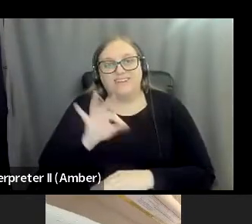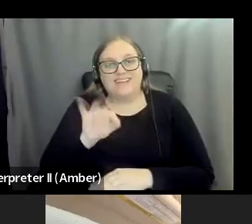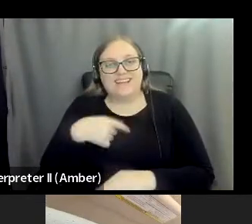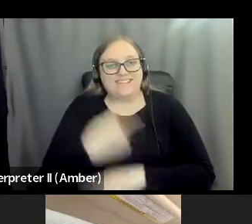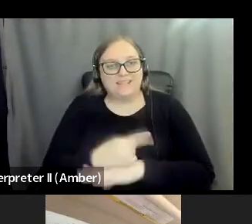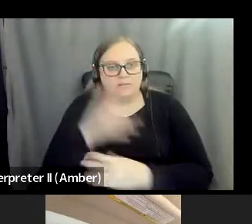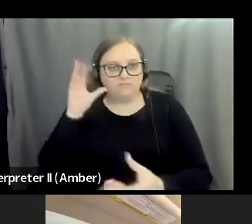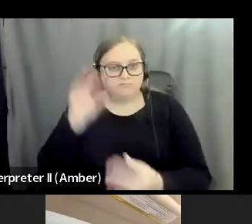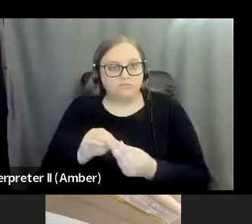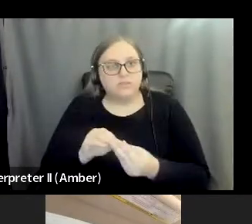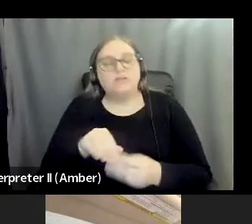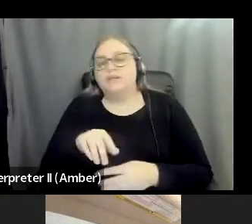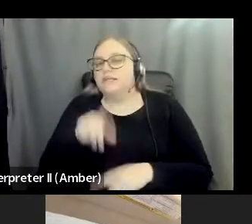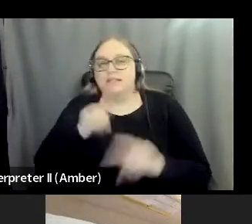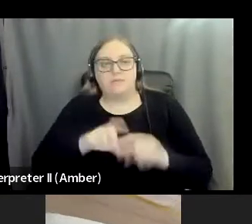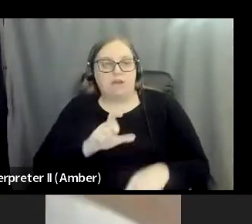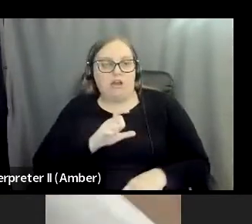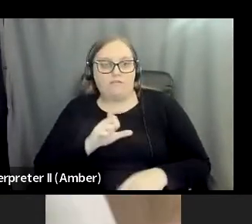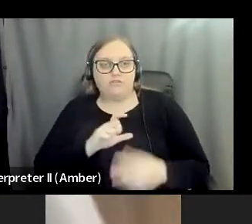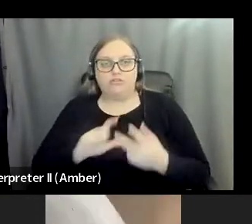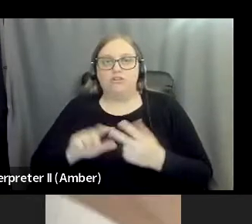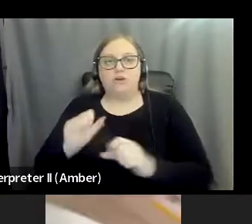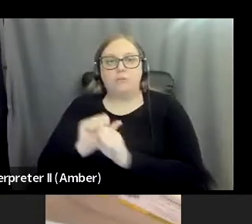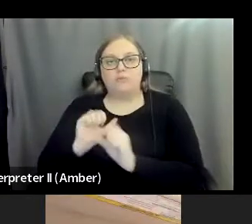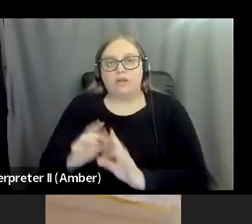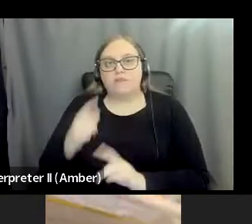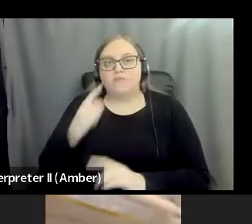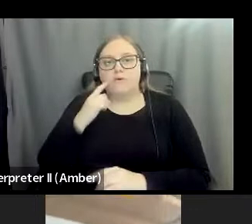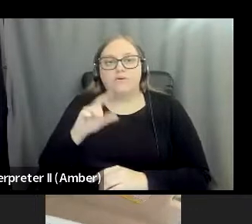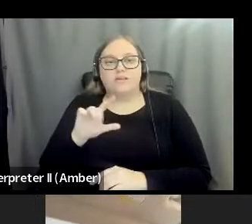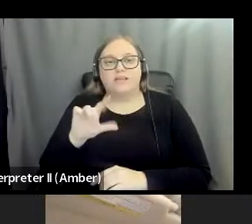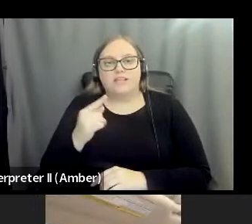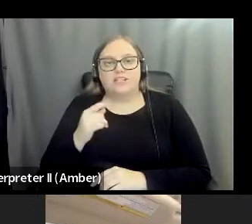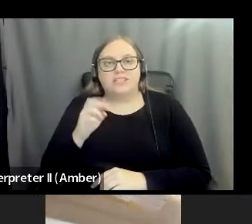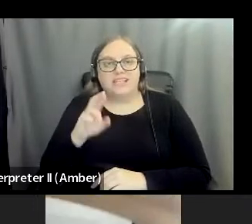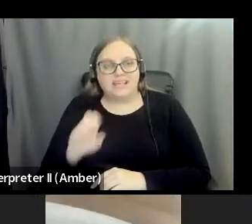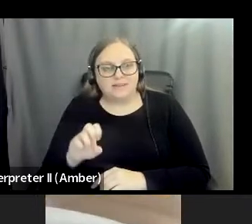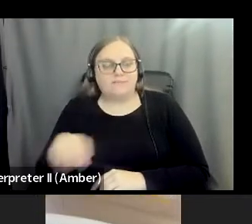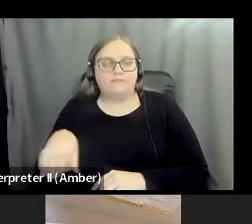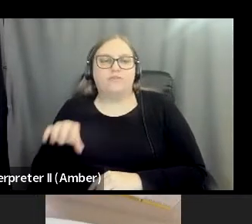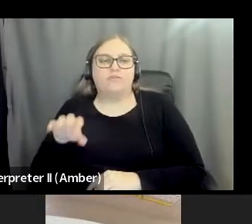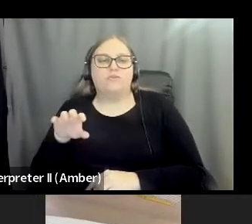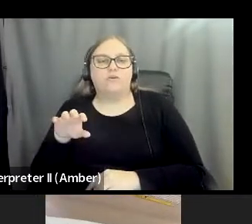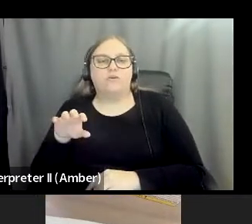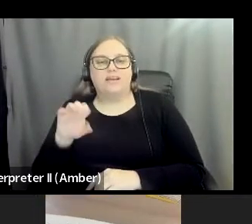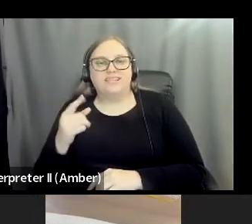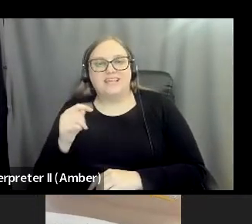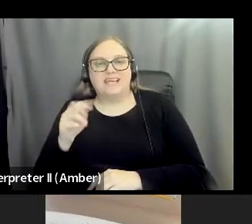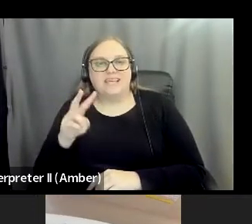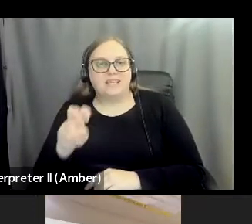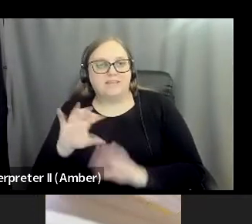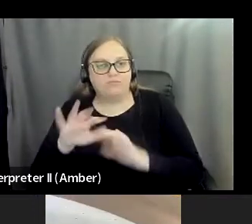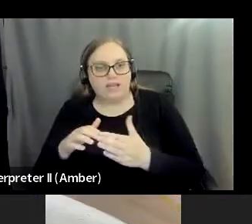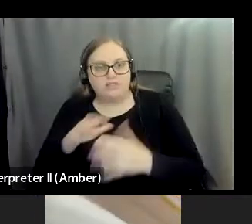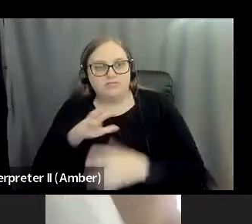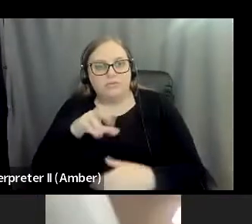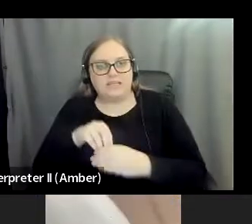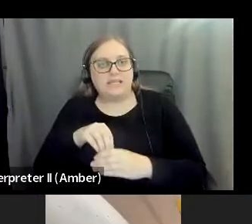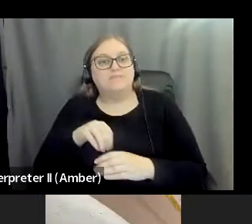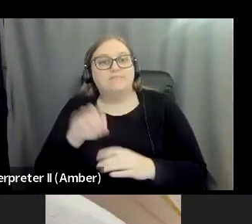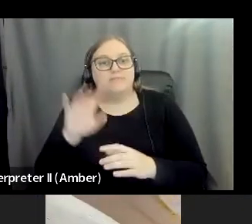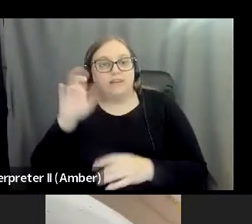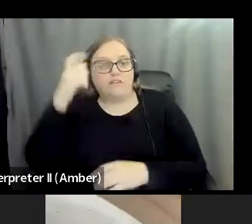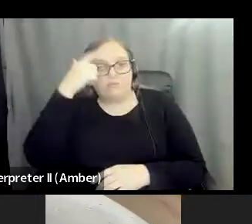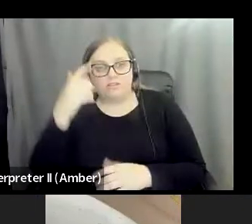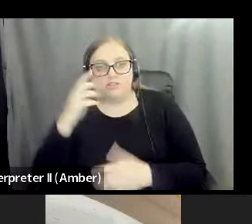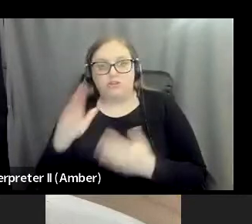must not be an officer or employee of the legislative or executive branch of the United States or district government. All members are appointed for